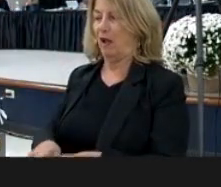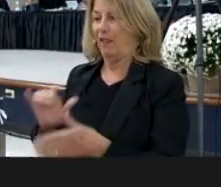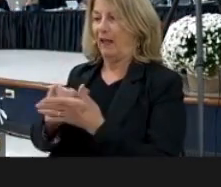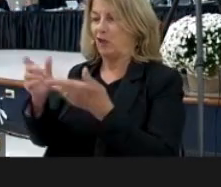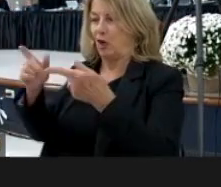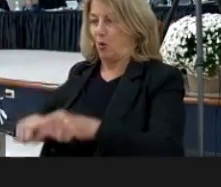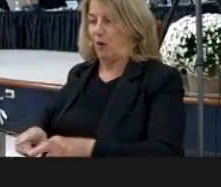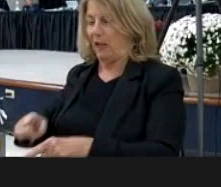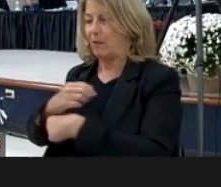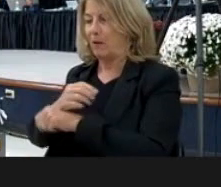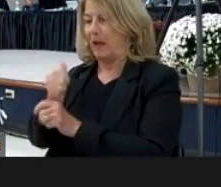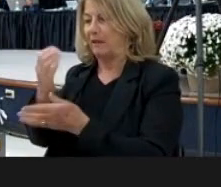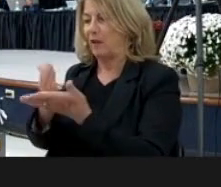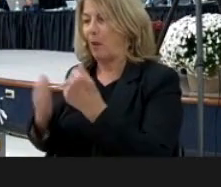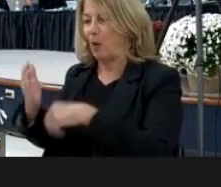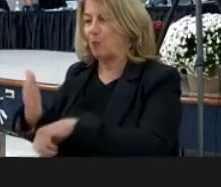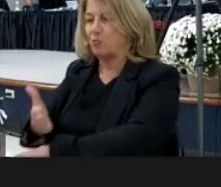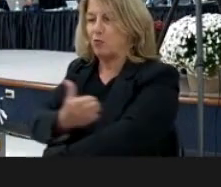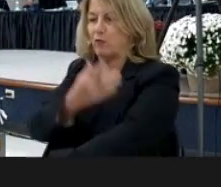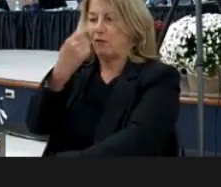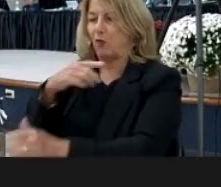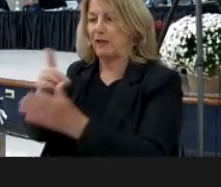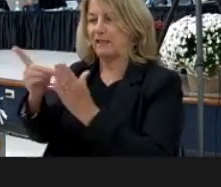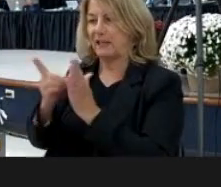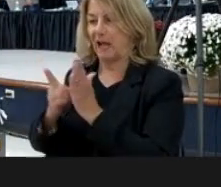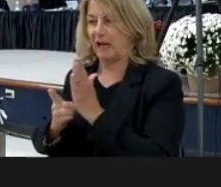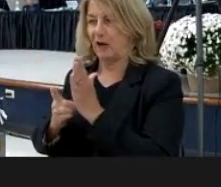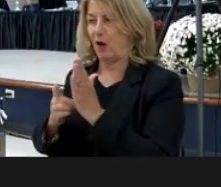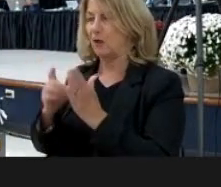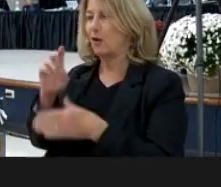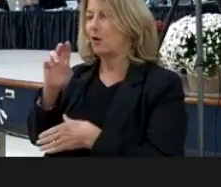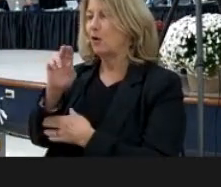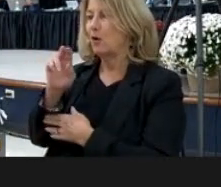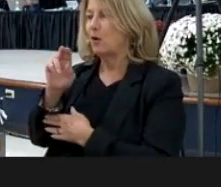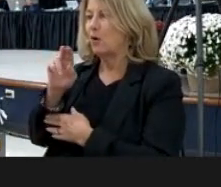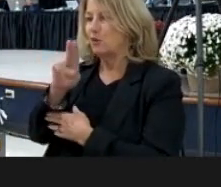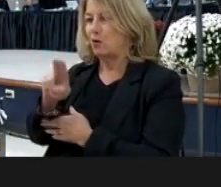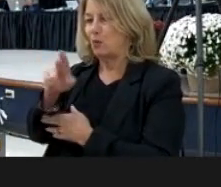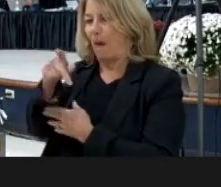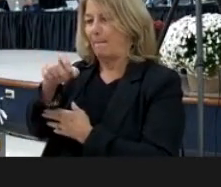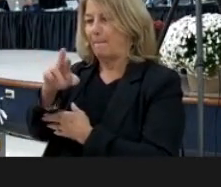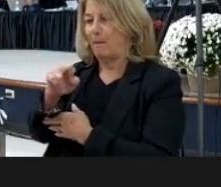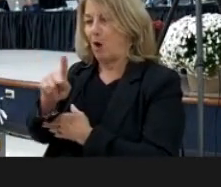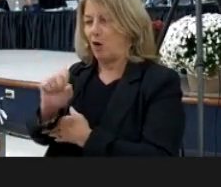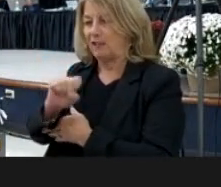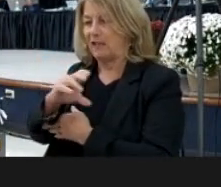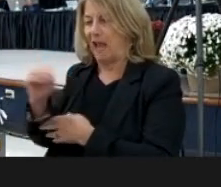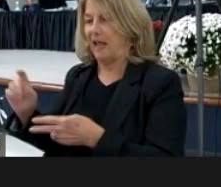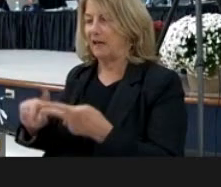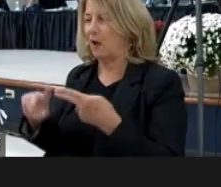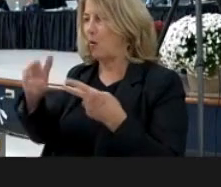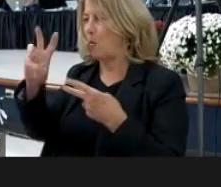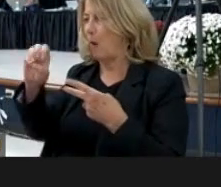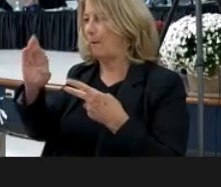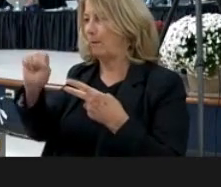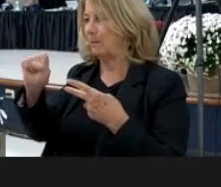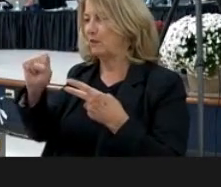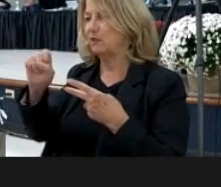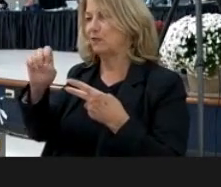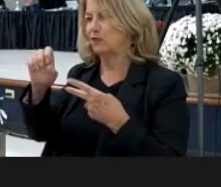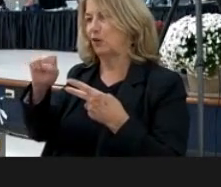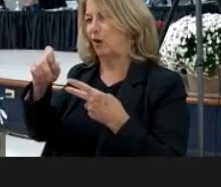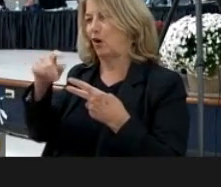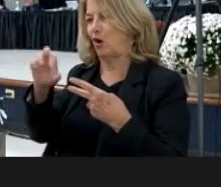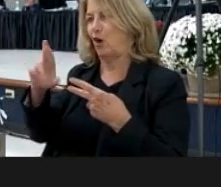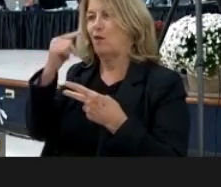made some improvements to the design on U Parks, our portion of U Parks, and Webster per the coordination that Paul had